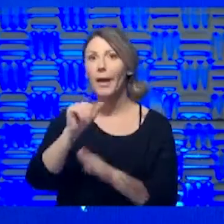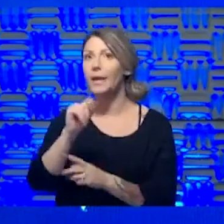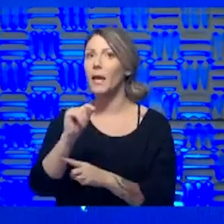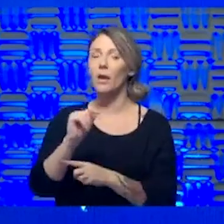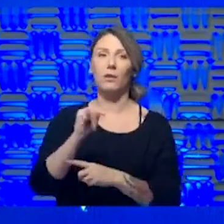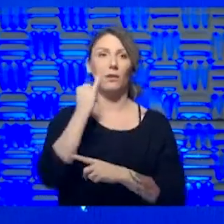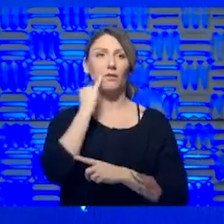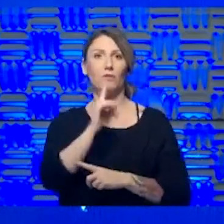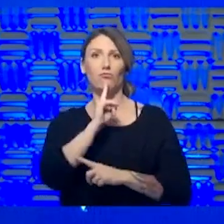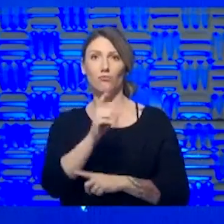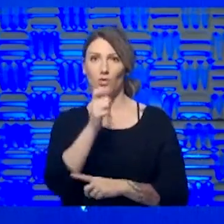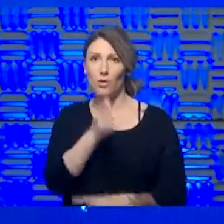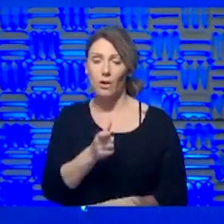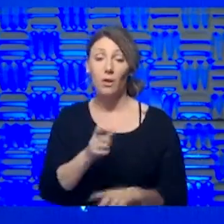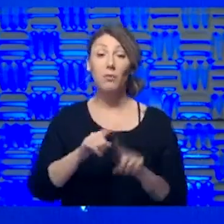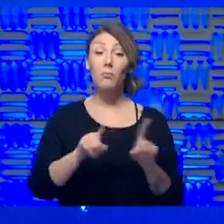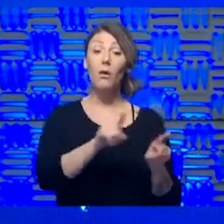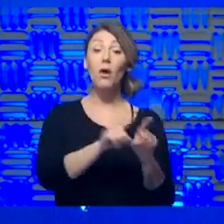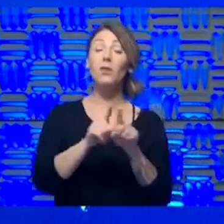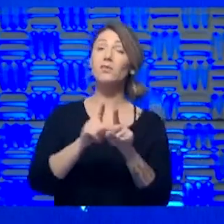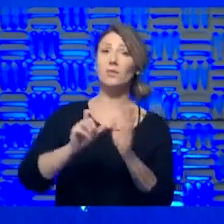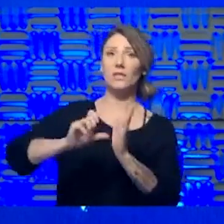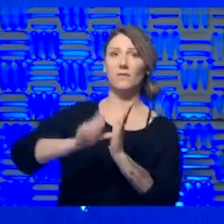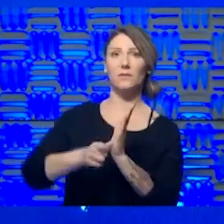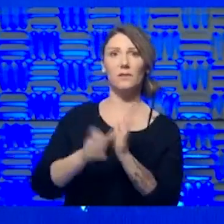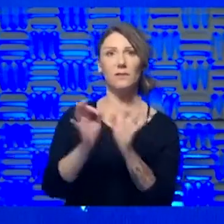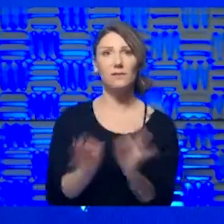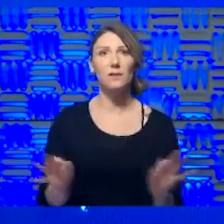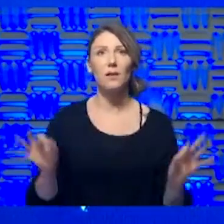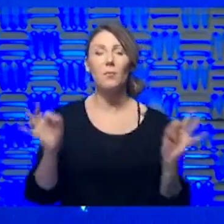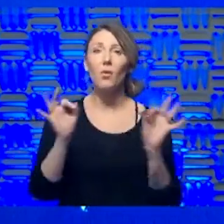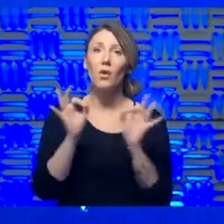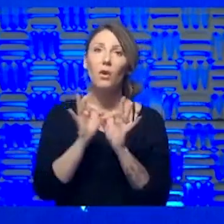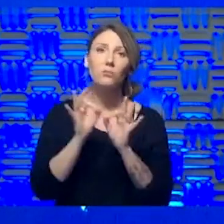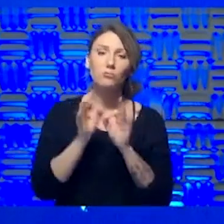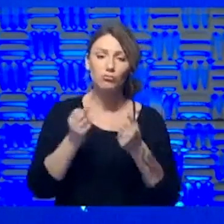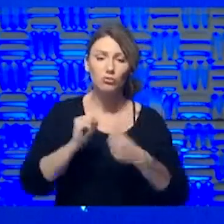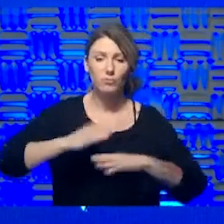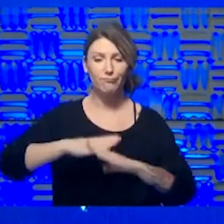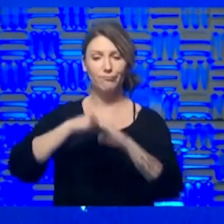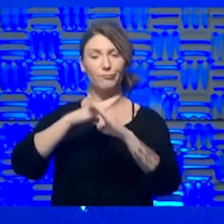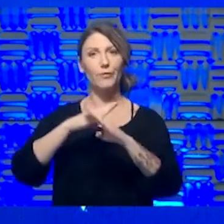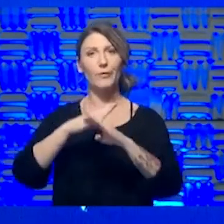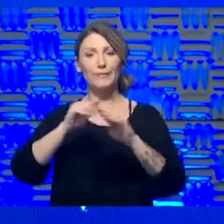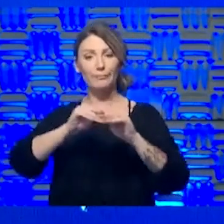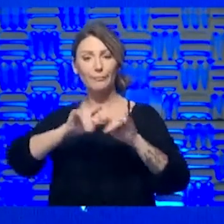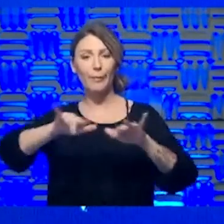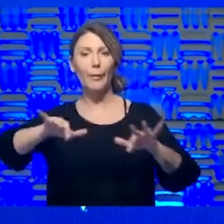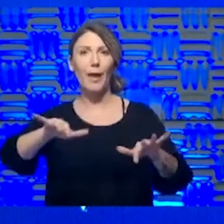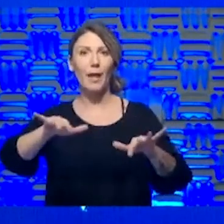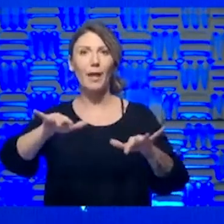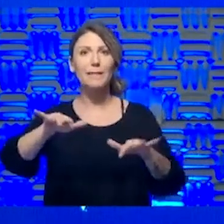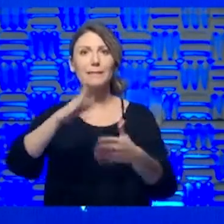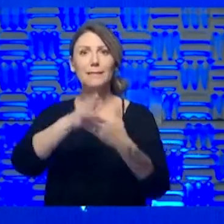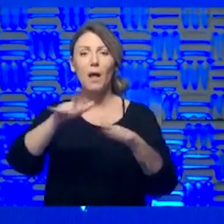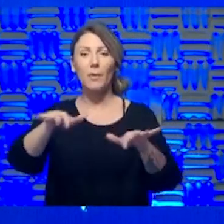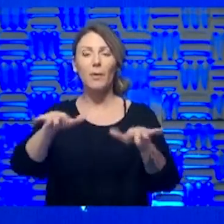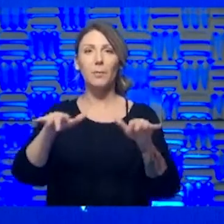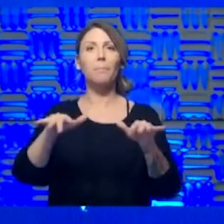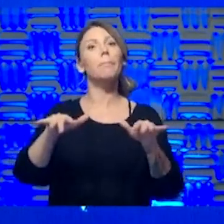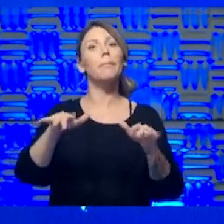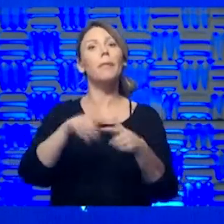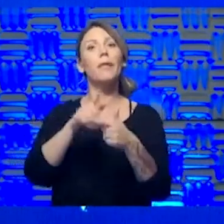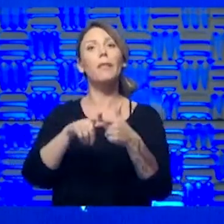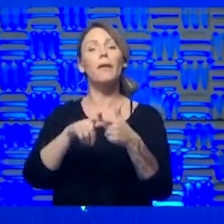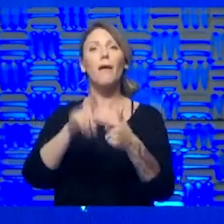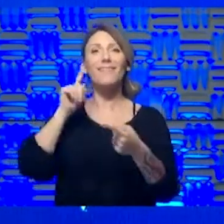say is it just emphasizes the importance of trying to prevent spread of this disease until we have effective therapy